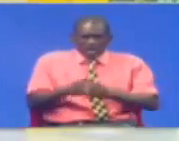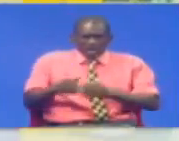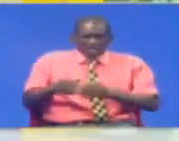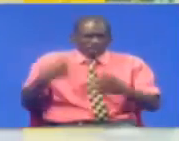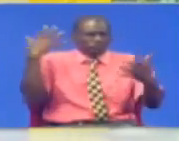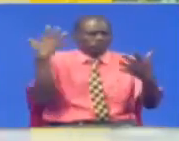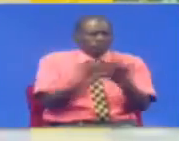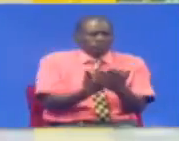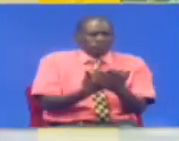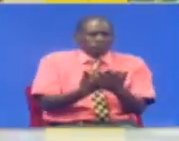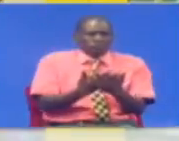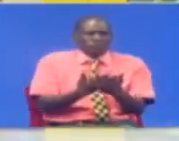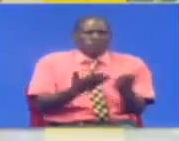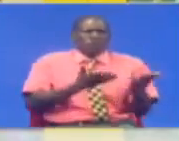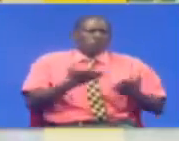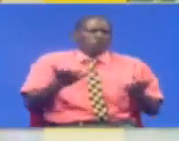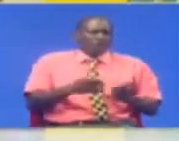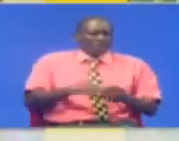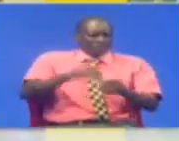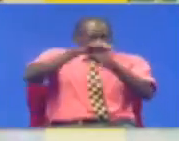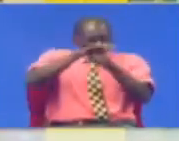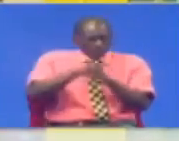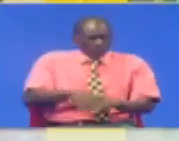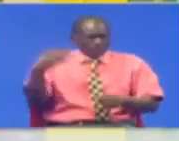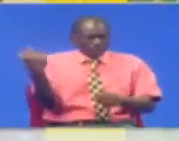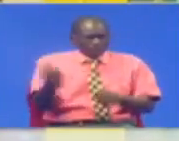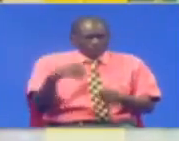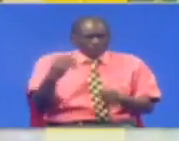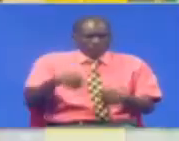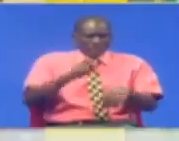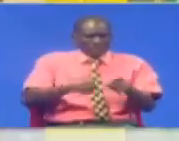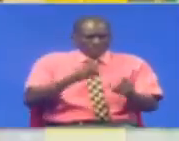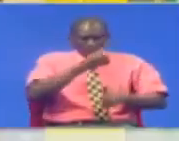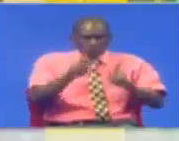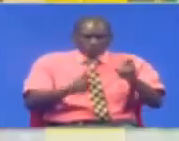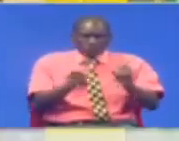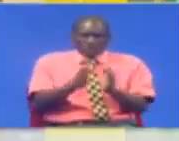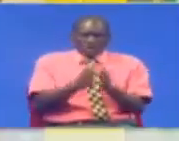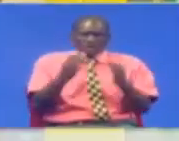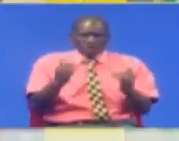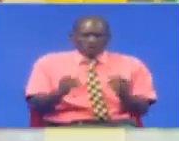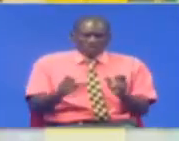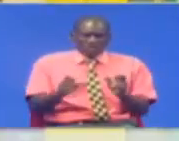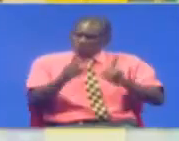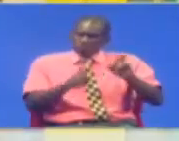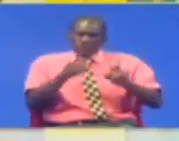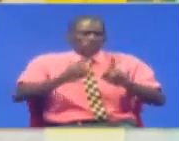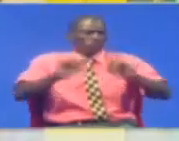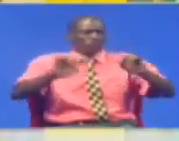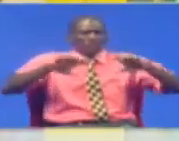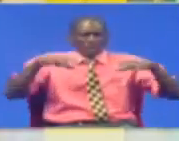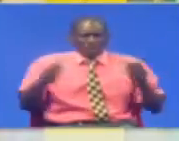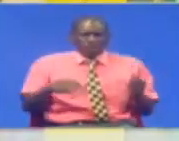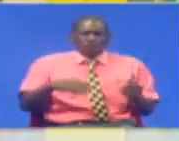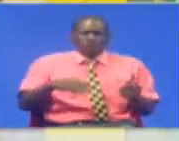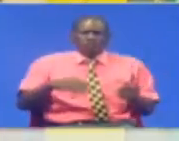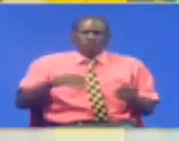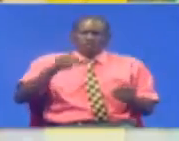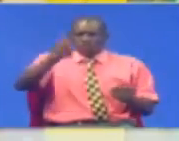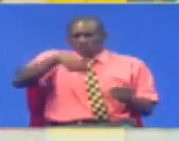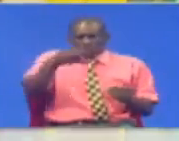detention facilities where they are tortured during interrogation. And the interrogation is not about crime. It's